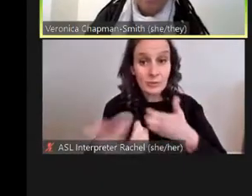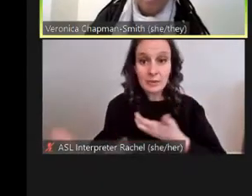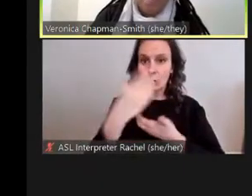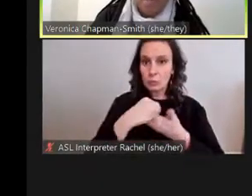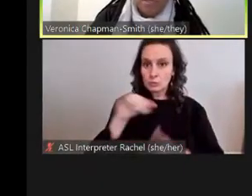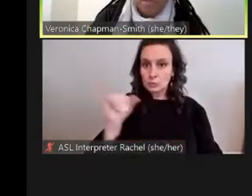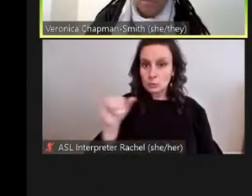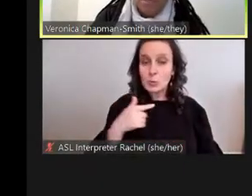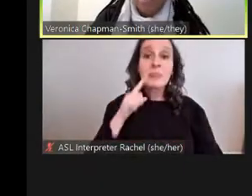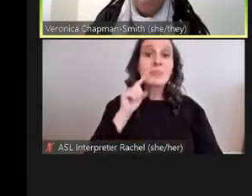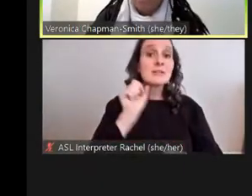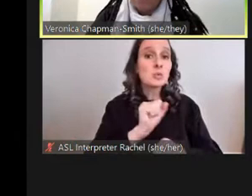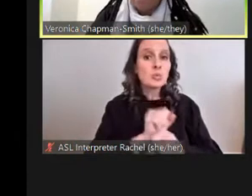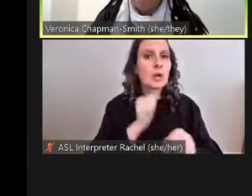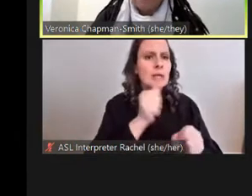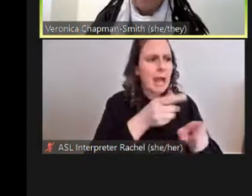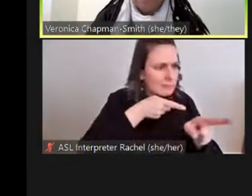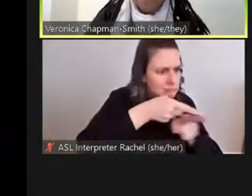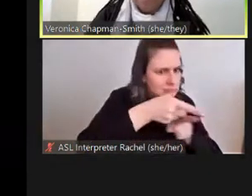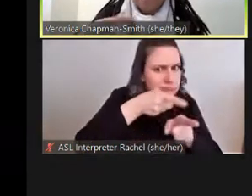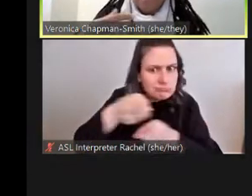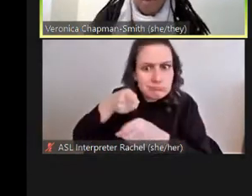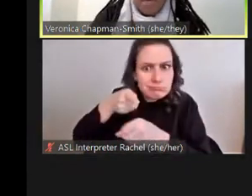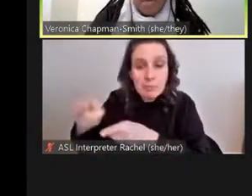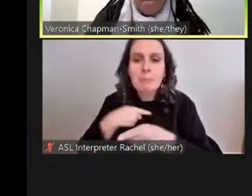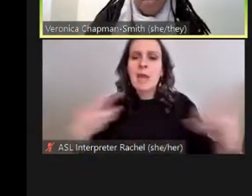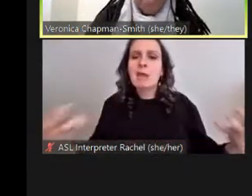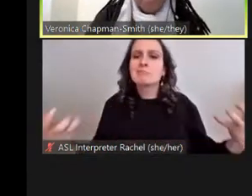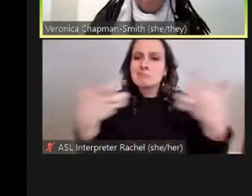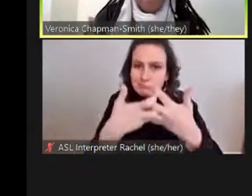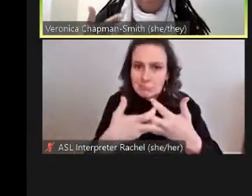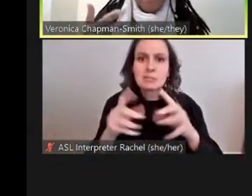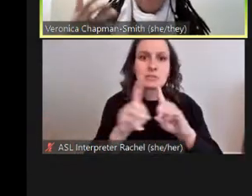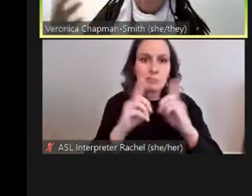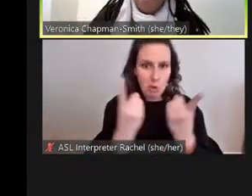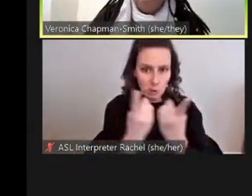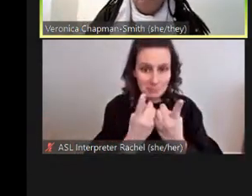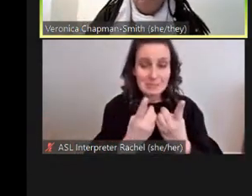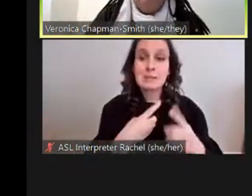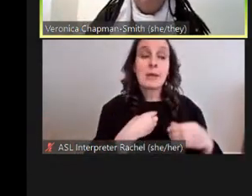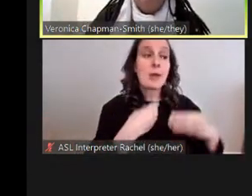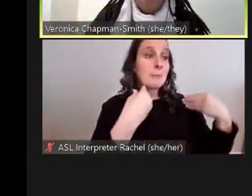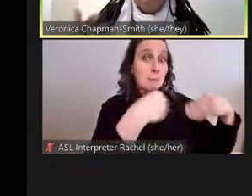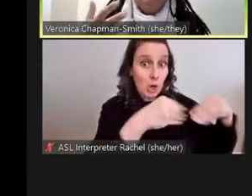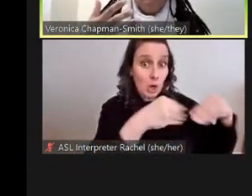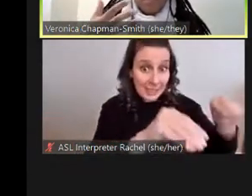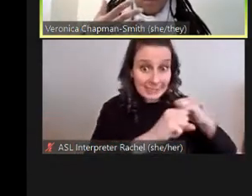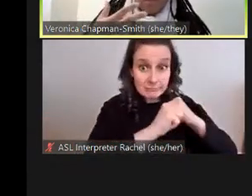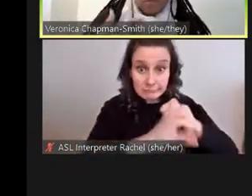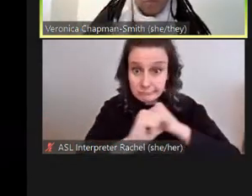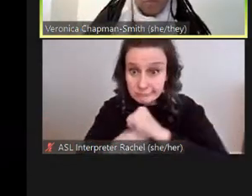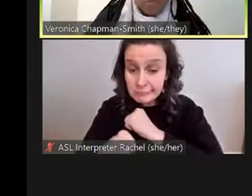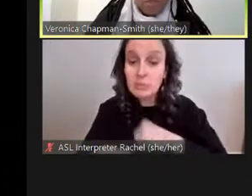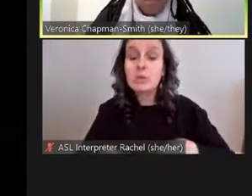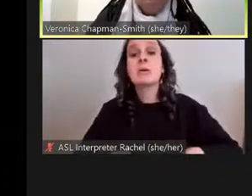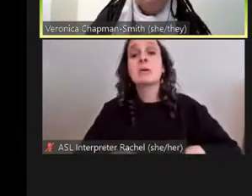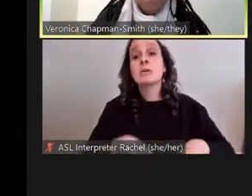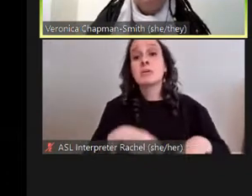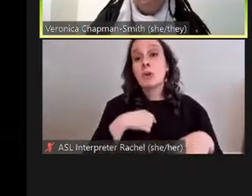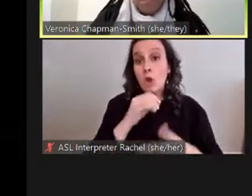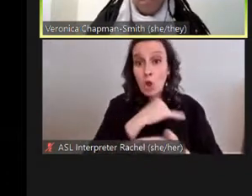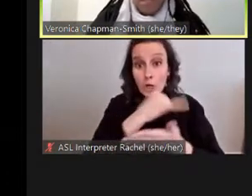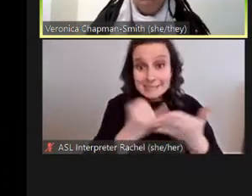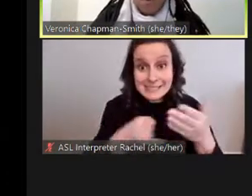is cross-departmental. So it not only affects the marketing and the artistic space, but also the community